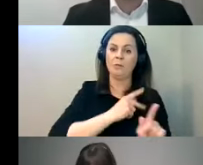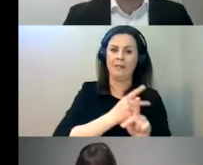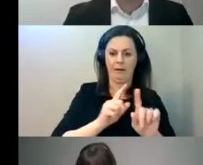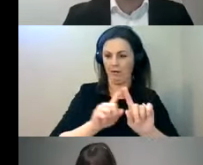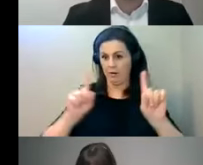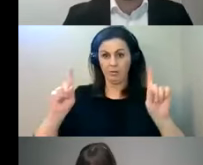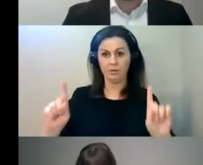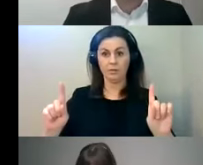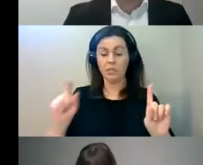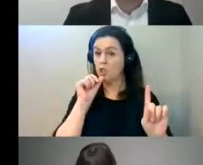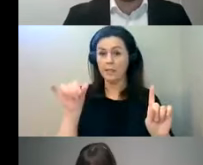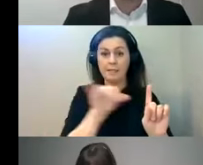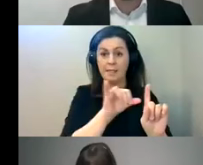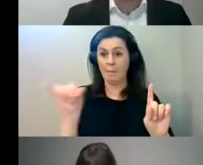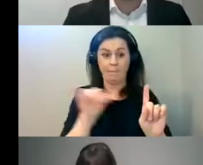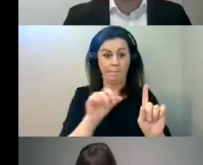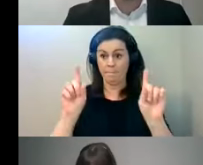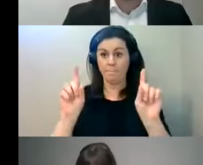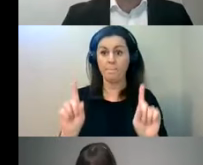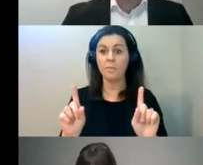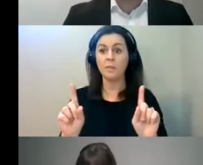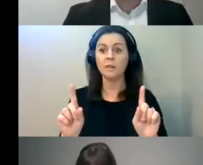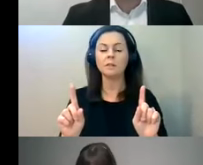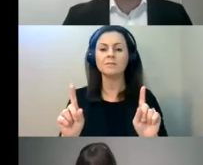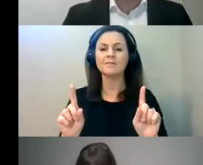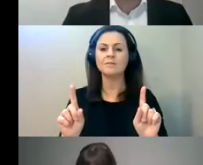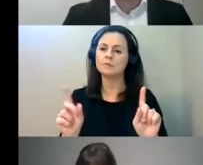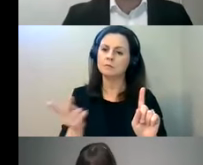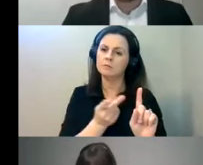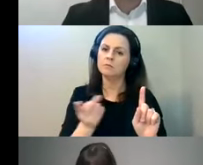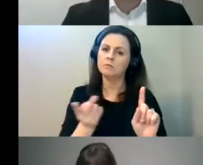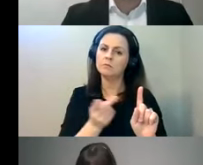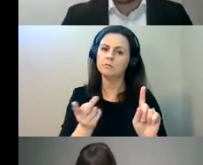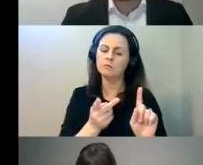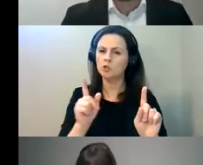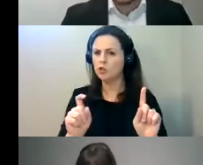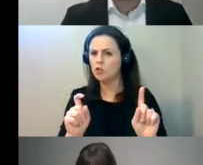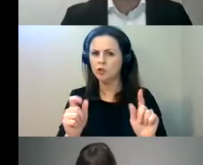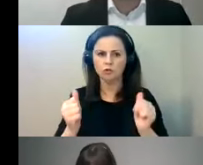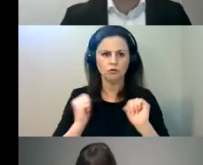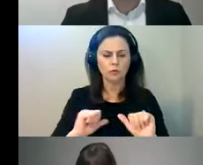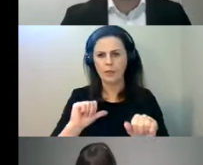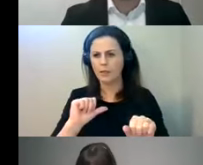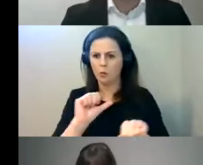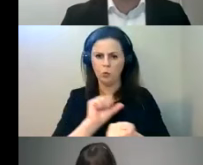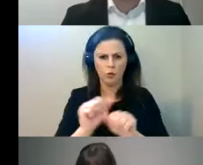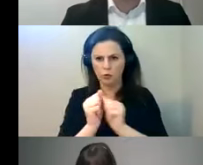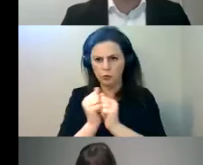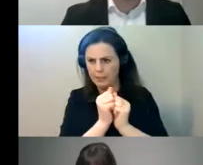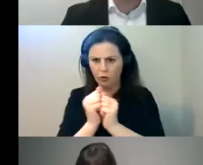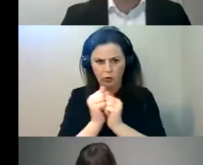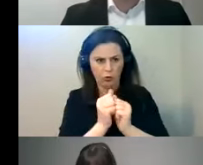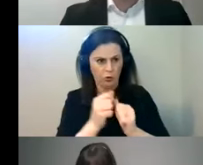decisions for the grantor, if those two are not the same person, they should still be trying their best to act in coordination with